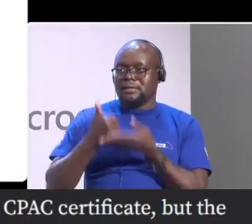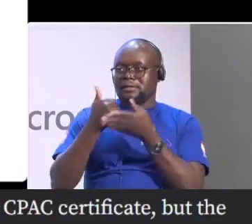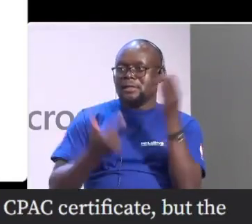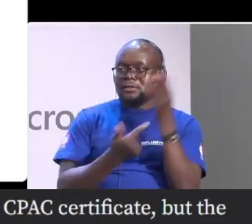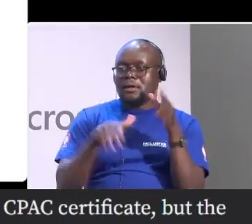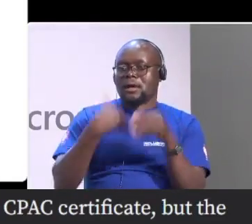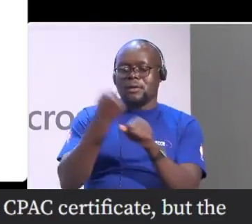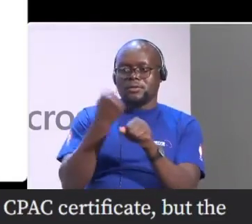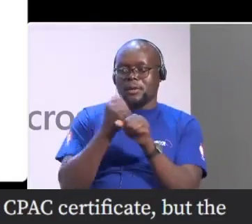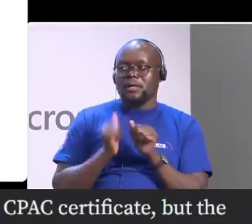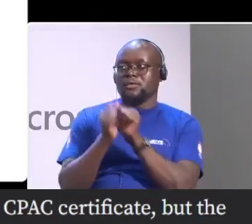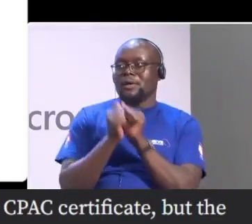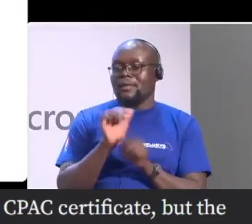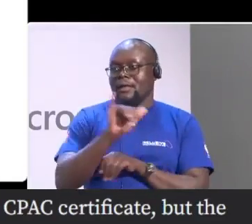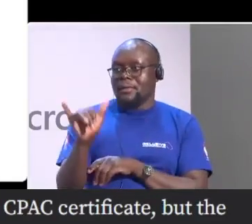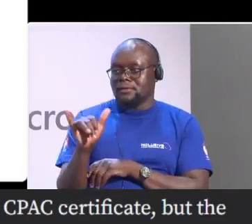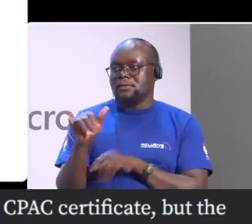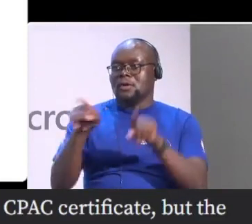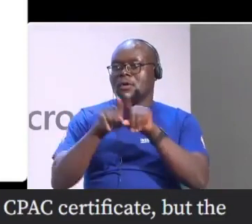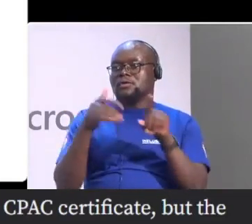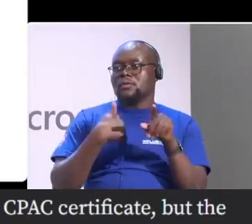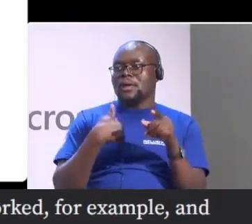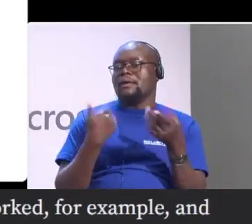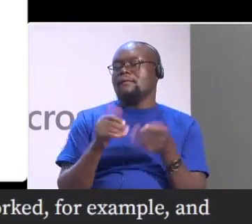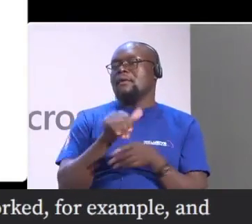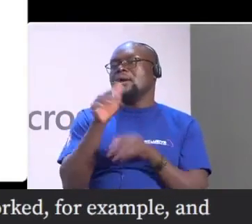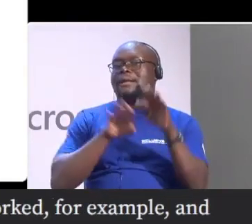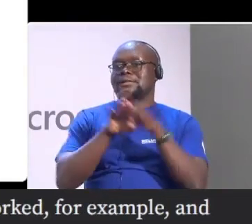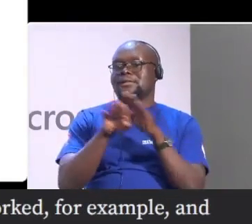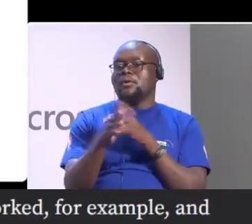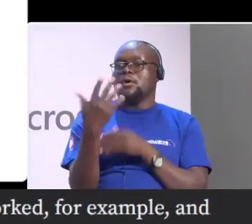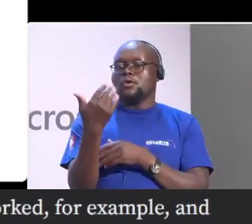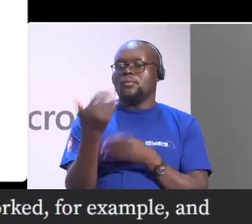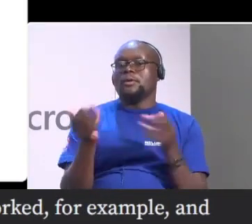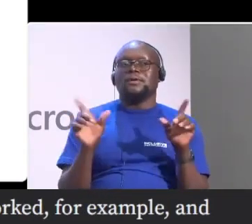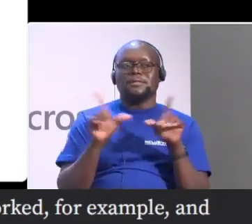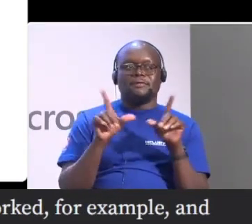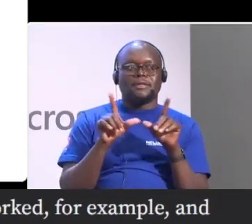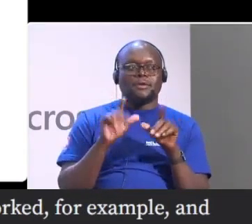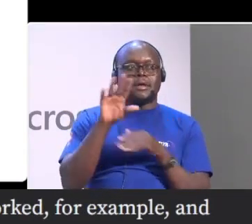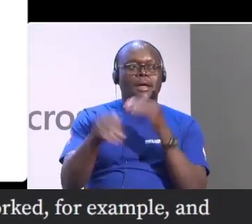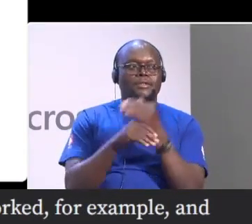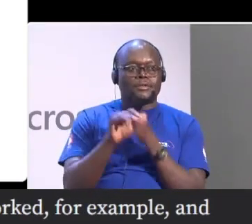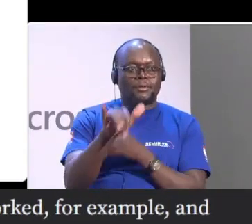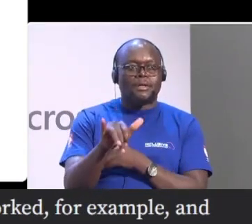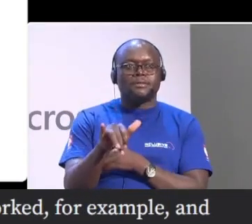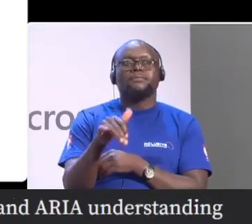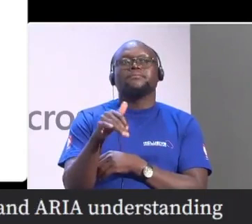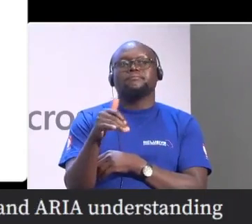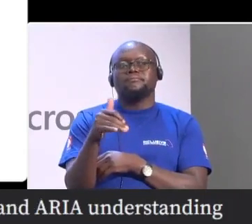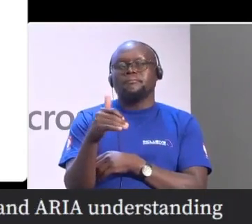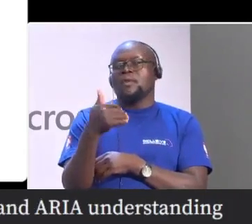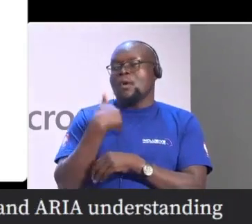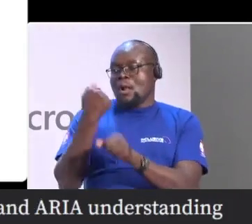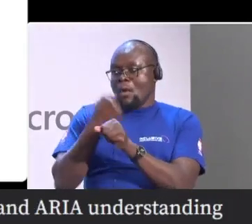that works together. So those are pieces. We also have an accessible document certification. In addition to that, we inherited and worked